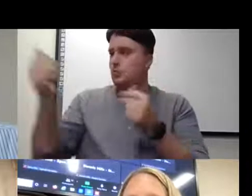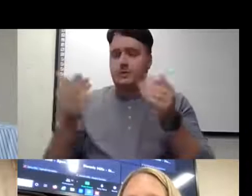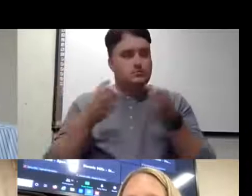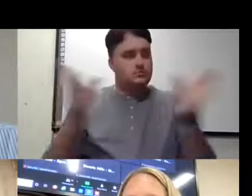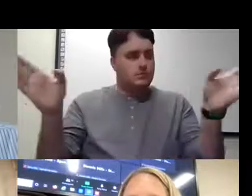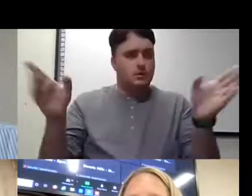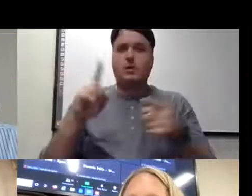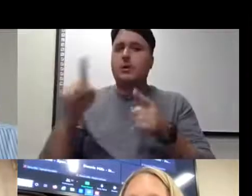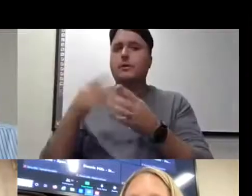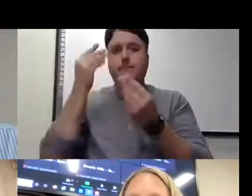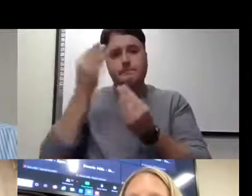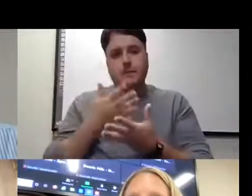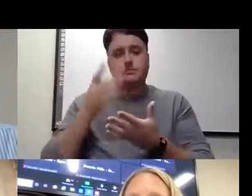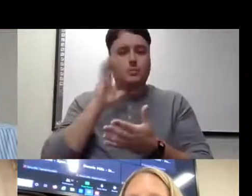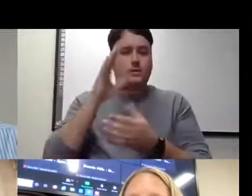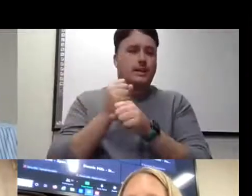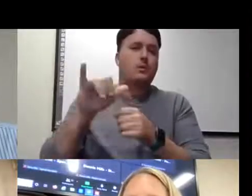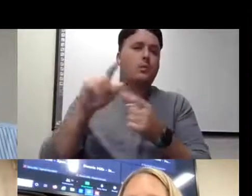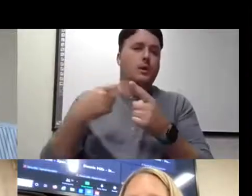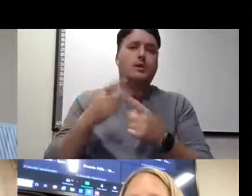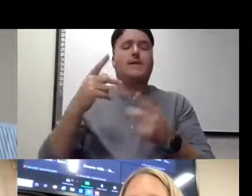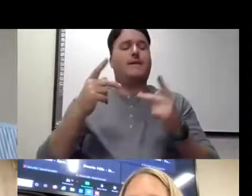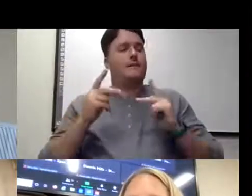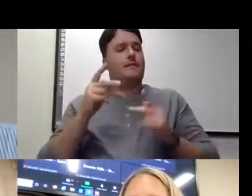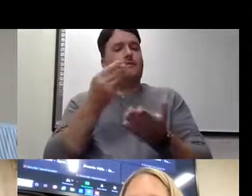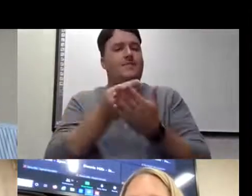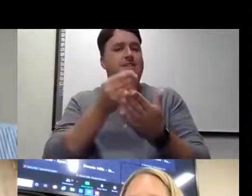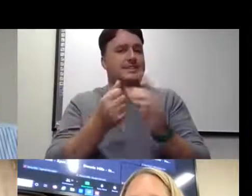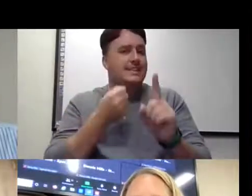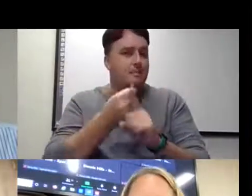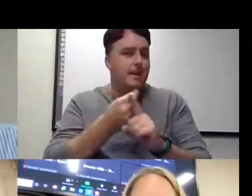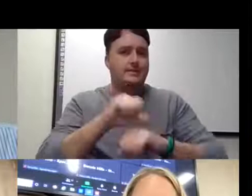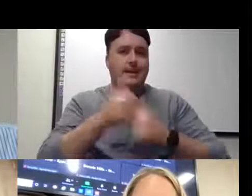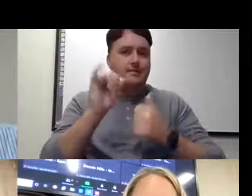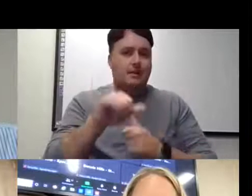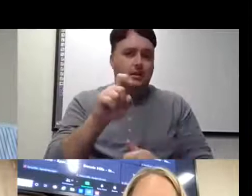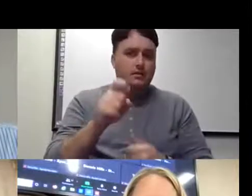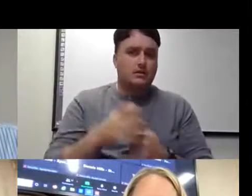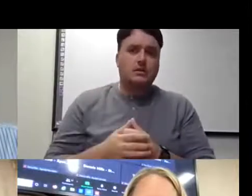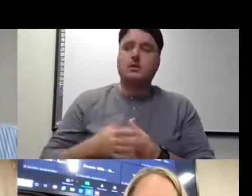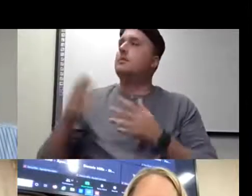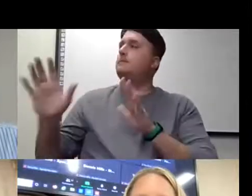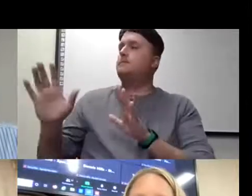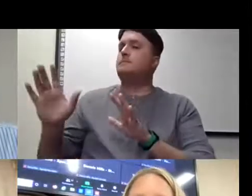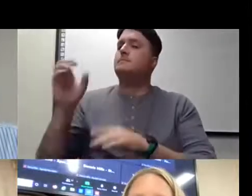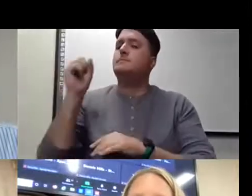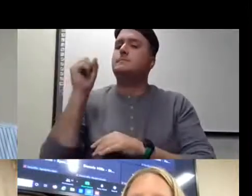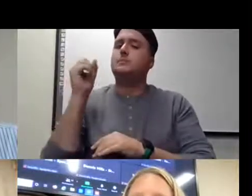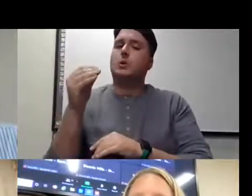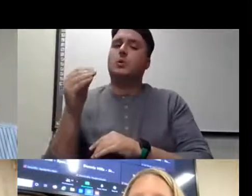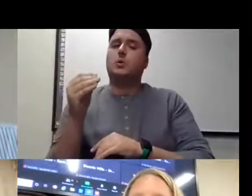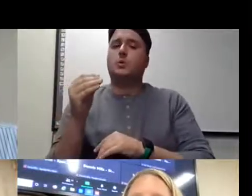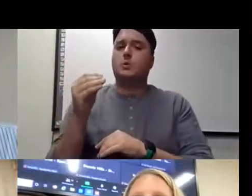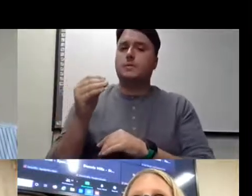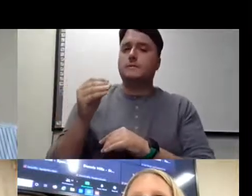get the information as to like fiscal impacts or any of that kind of stuff? So, you know,